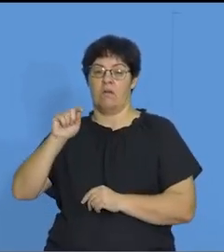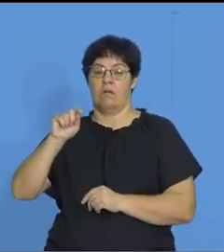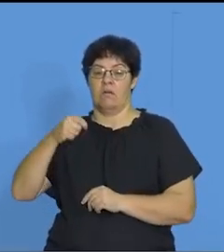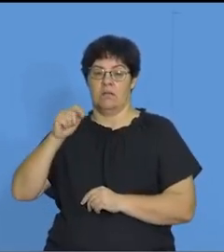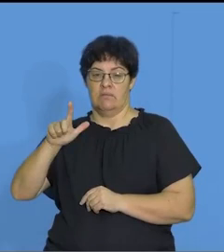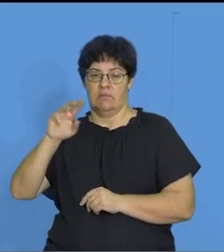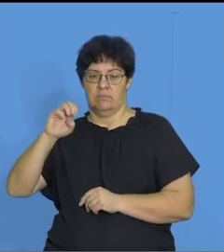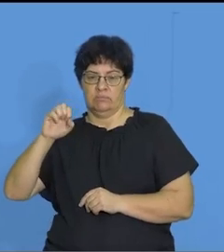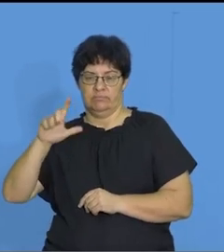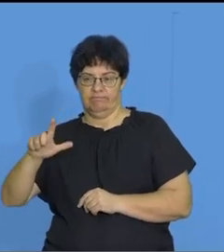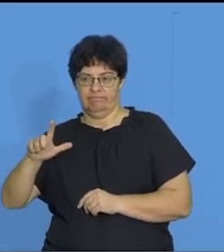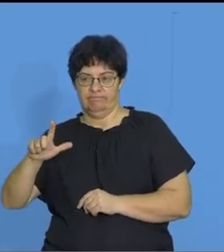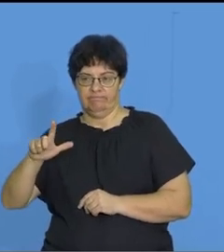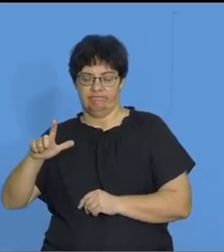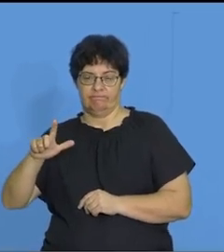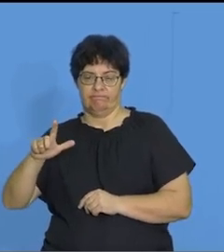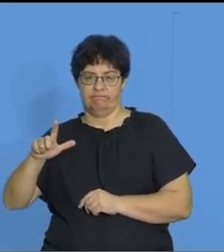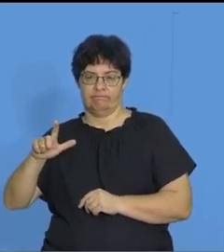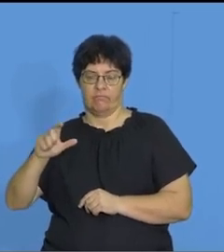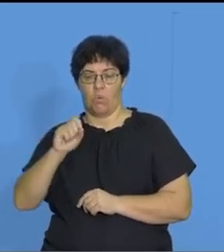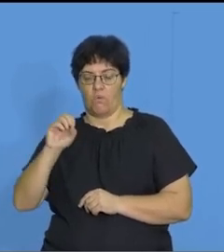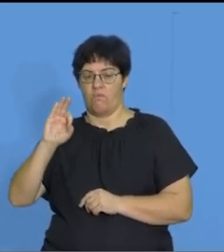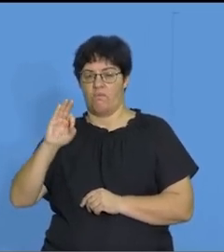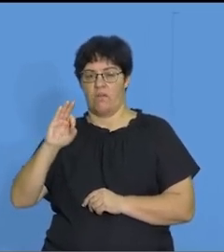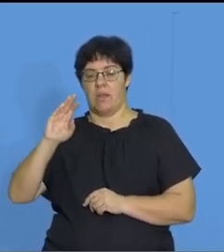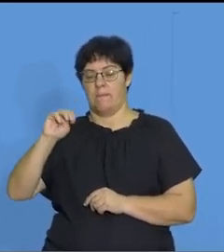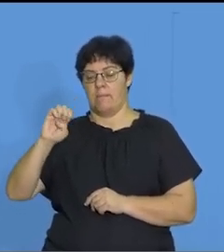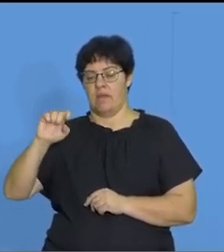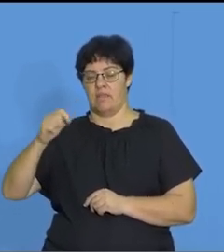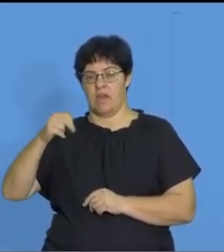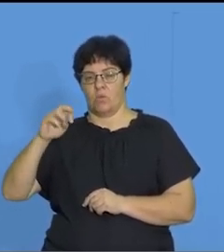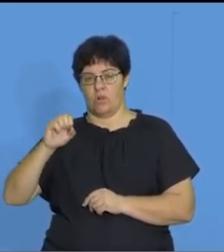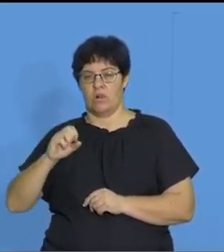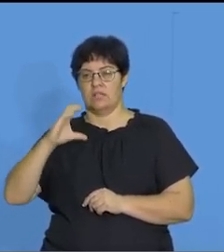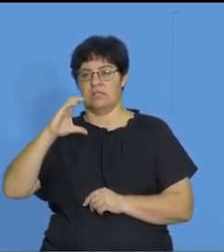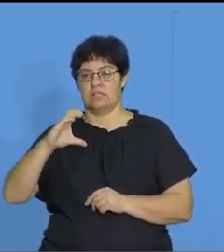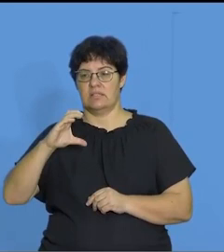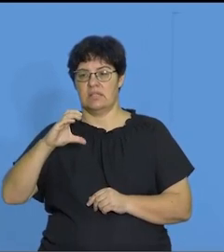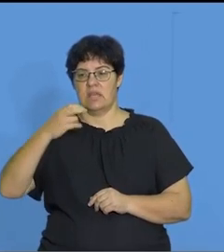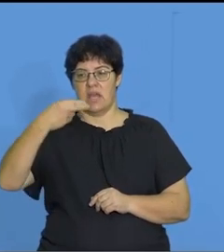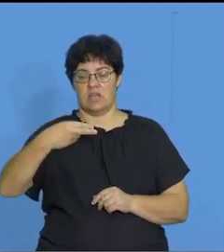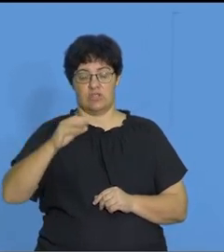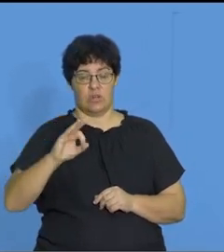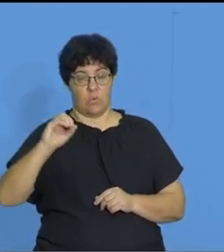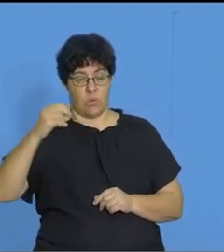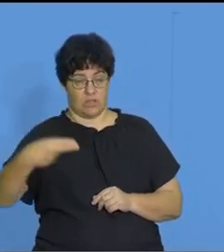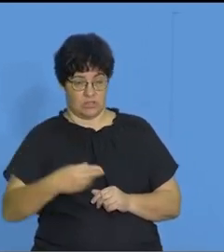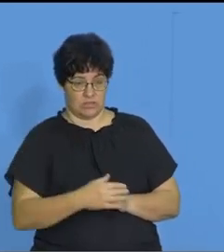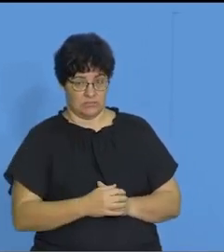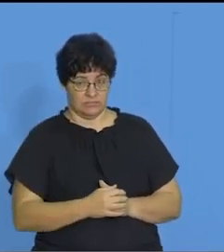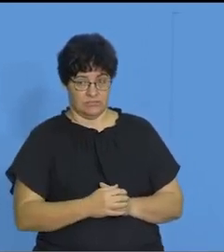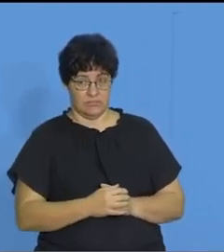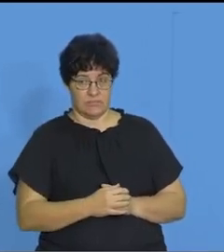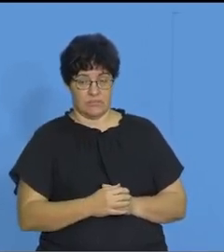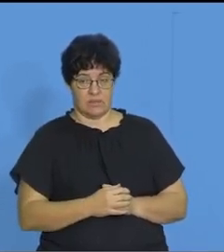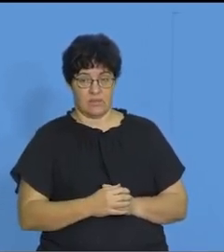12.7 mole of methanol, which is CH3OH, right?